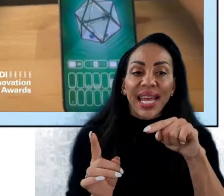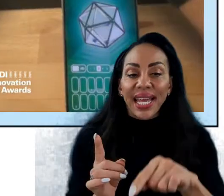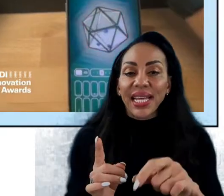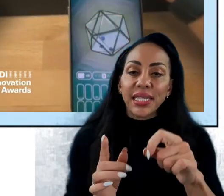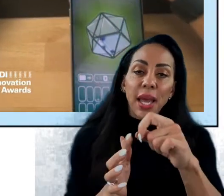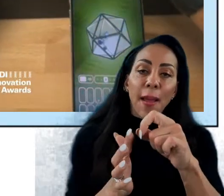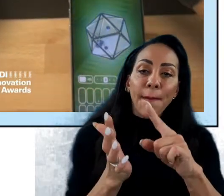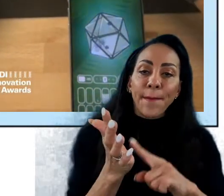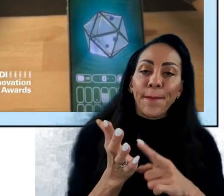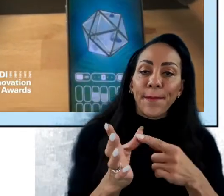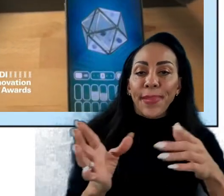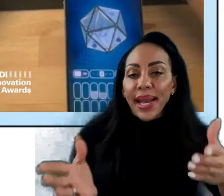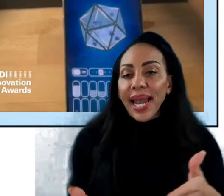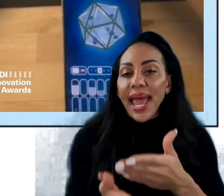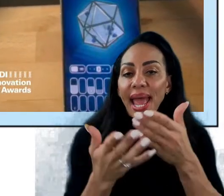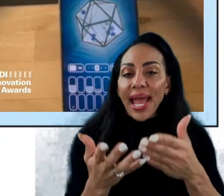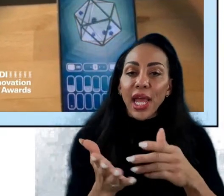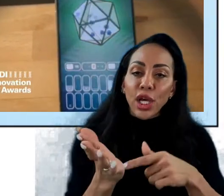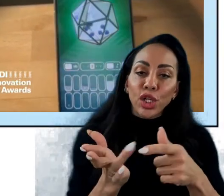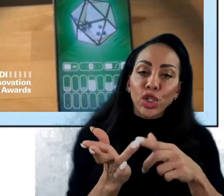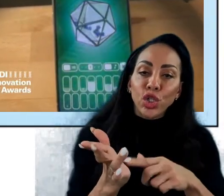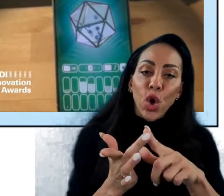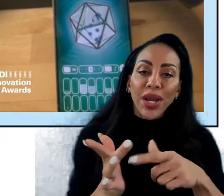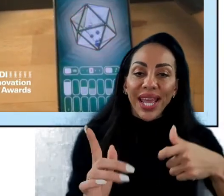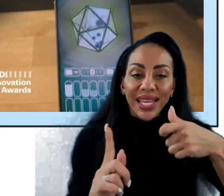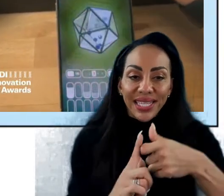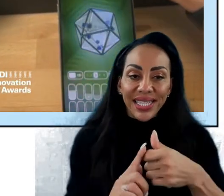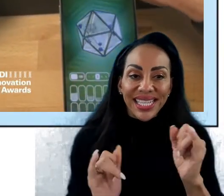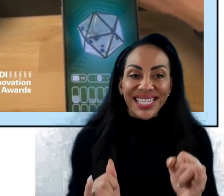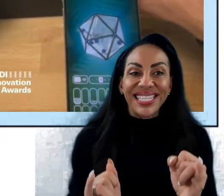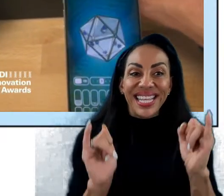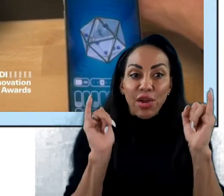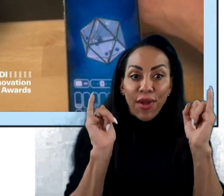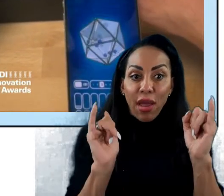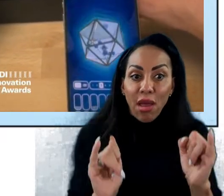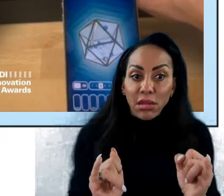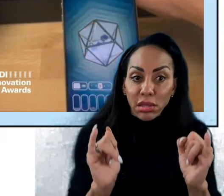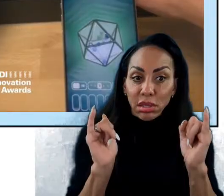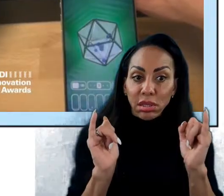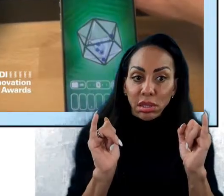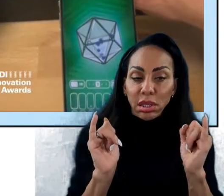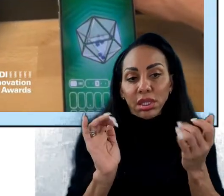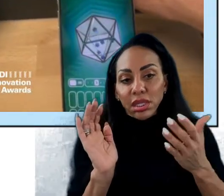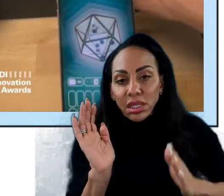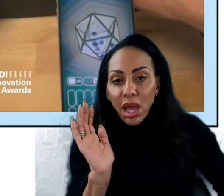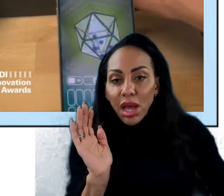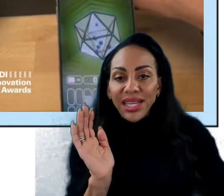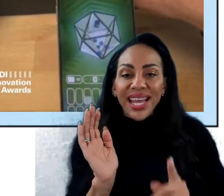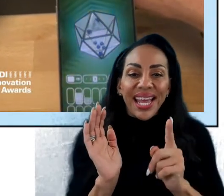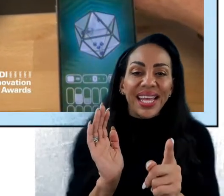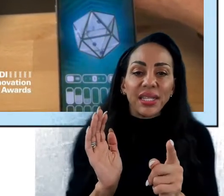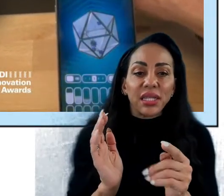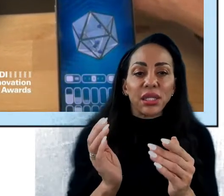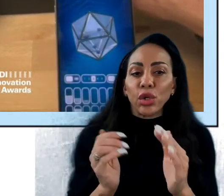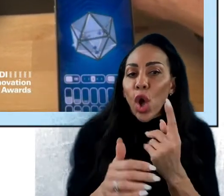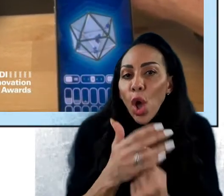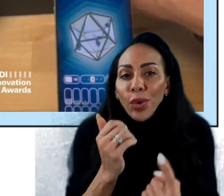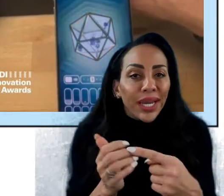because with MIDI in place, it becomes a sequencer and a performance tool, and not just a fidget toy.